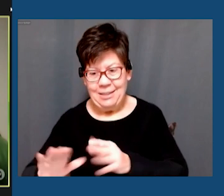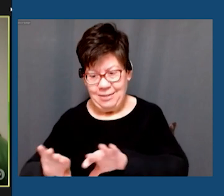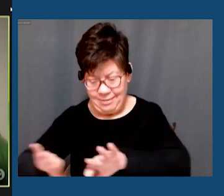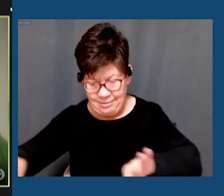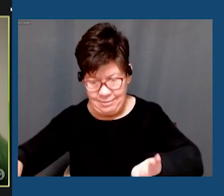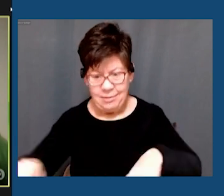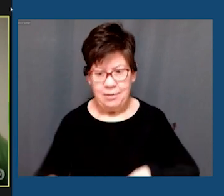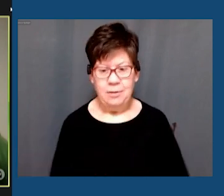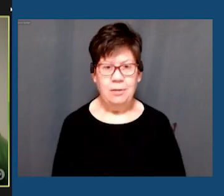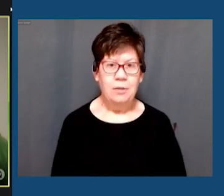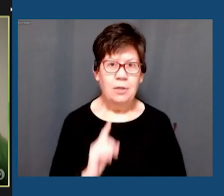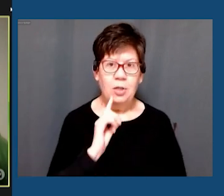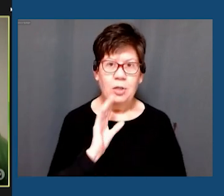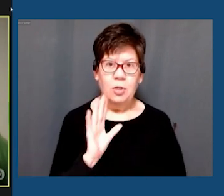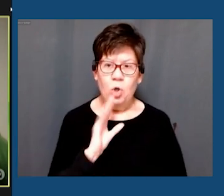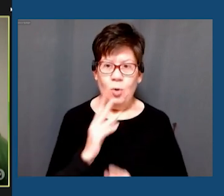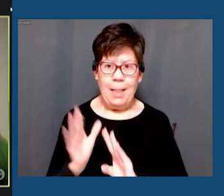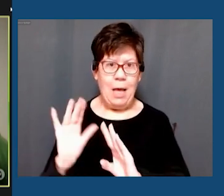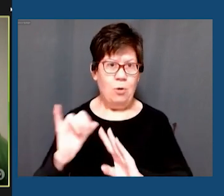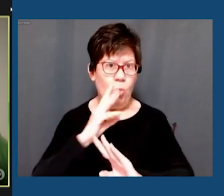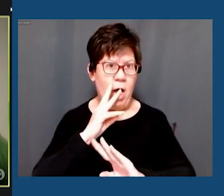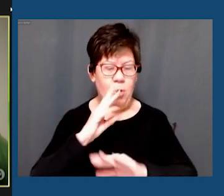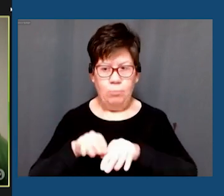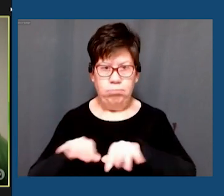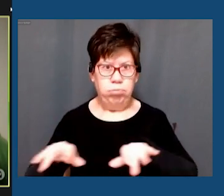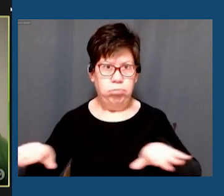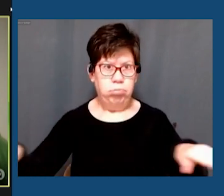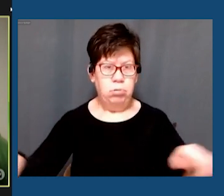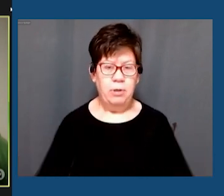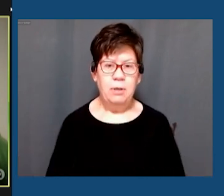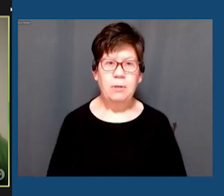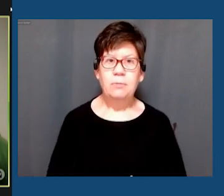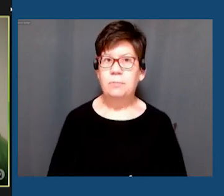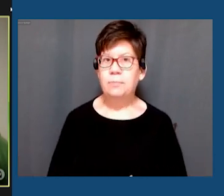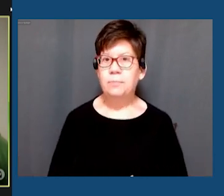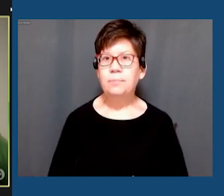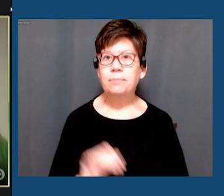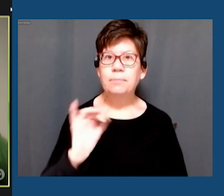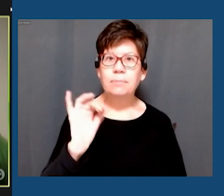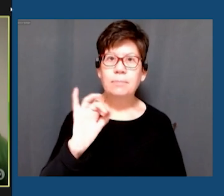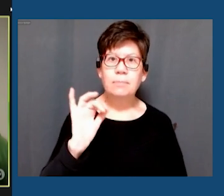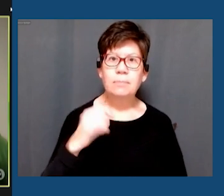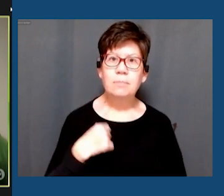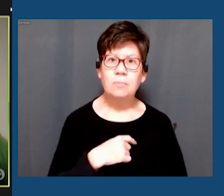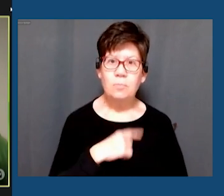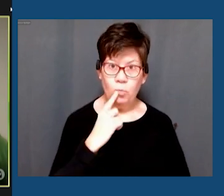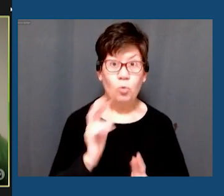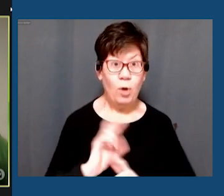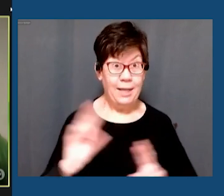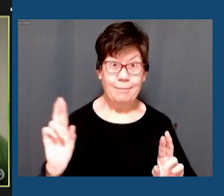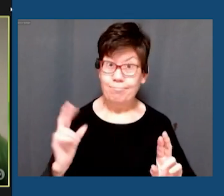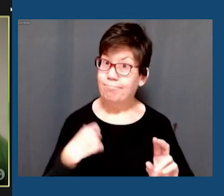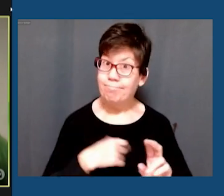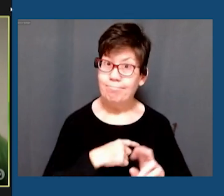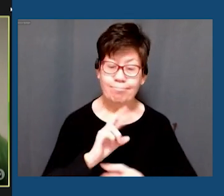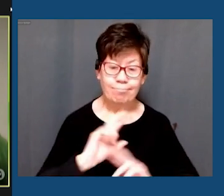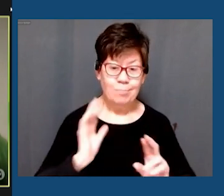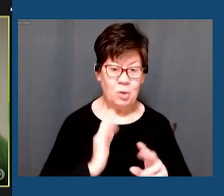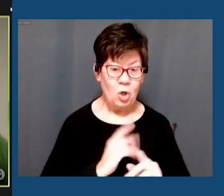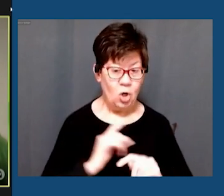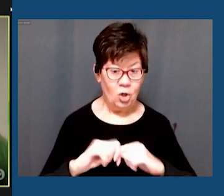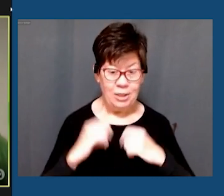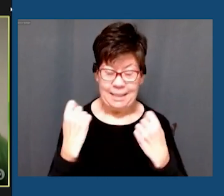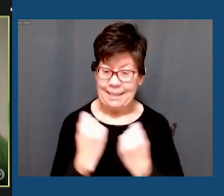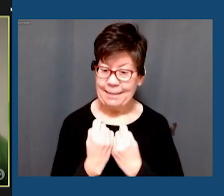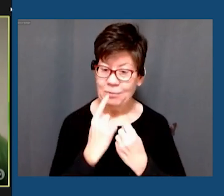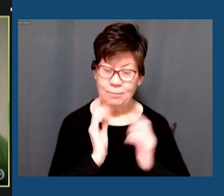low-lying areas out in the Atlantic. We are ready. We're preparing our teams, as the governor and Jackie both mentioned, on